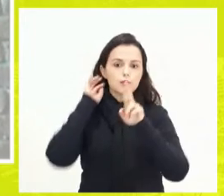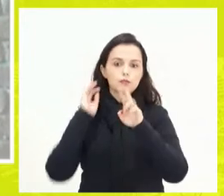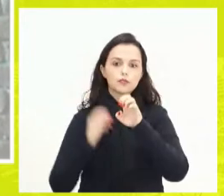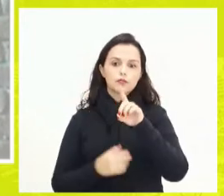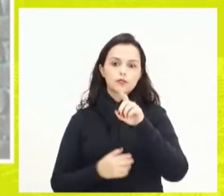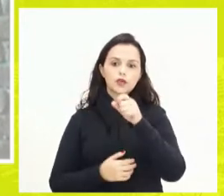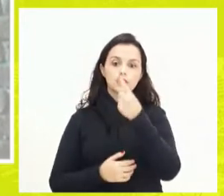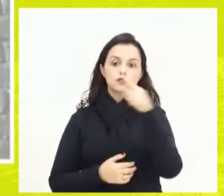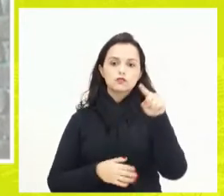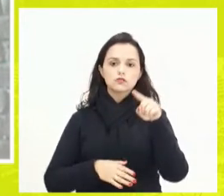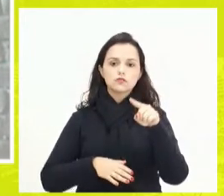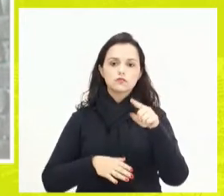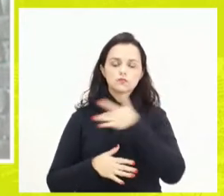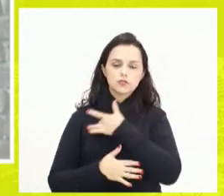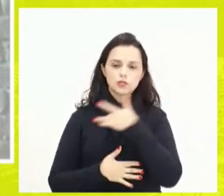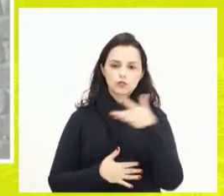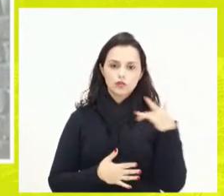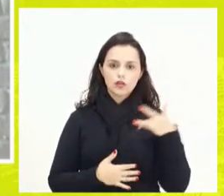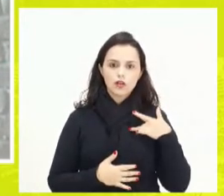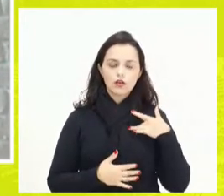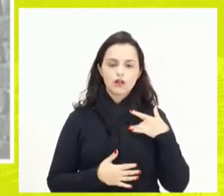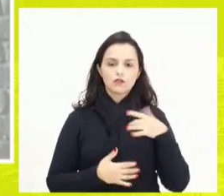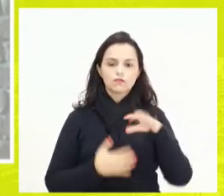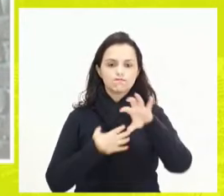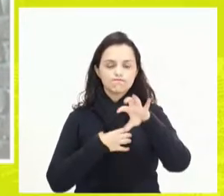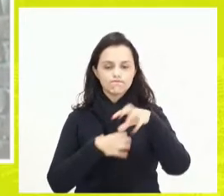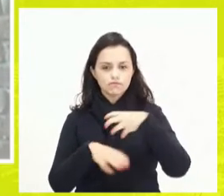dream of a ideal